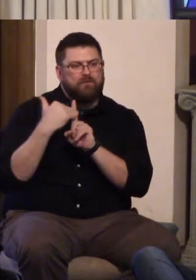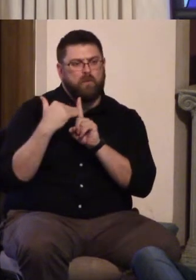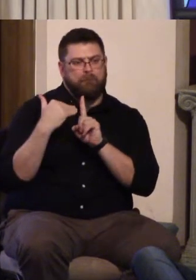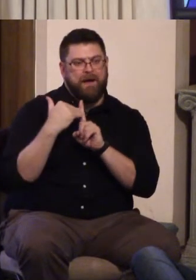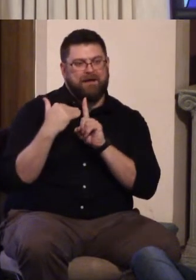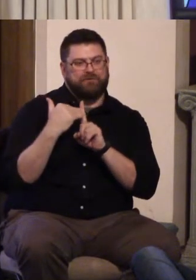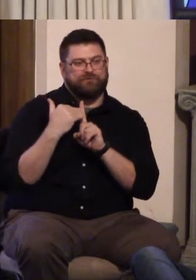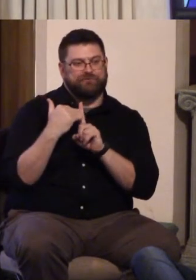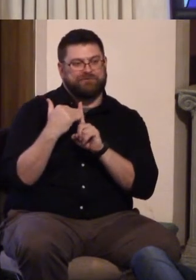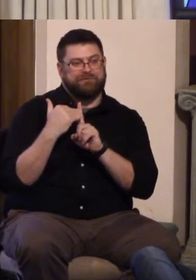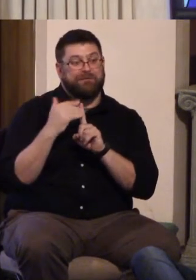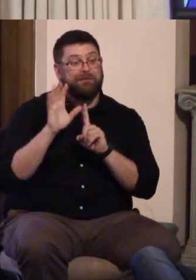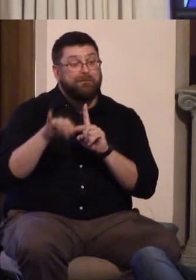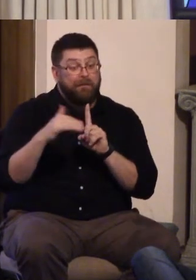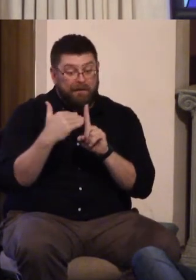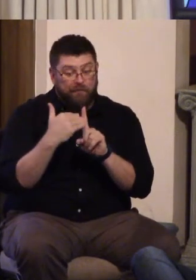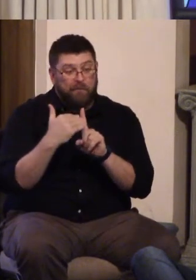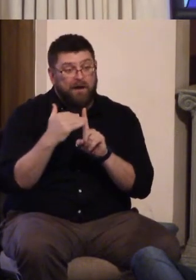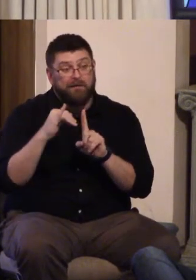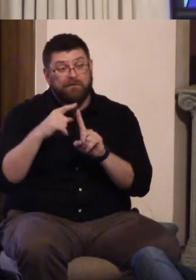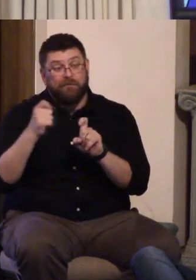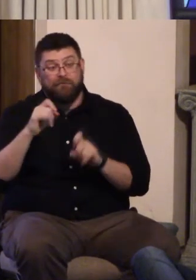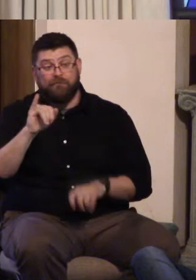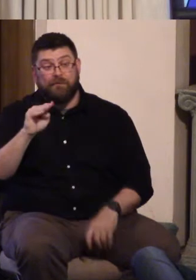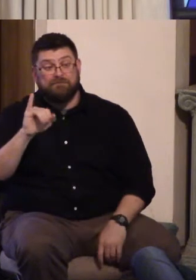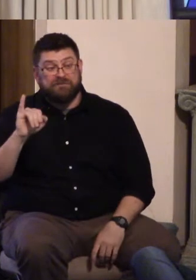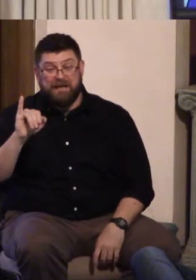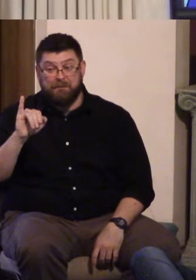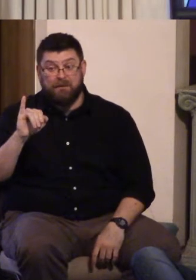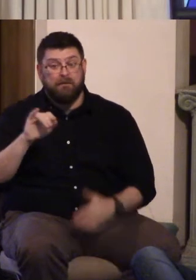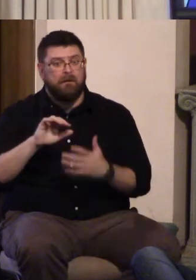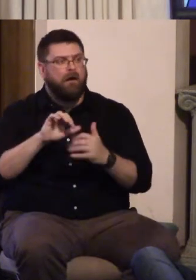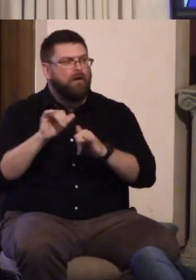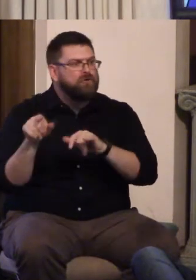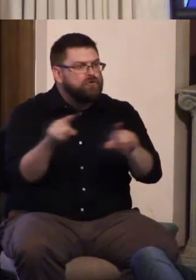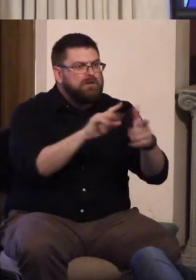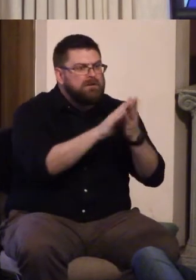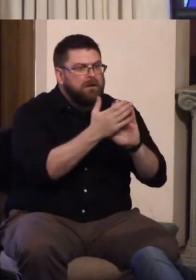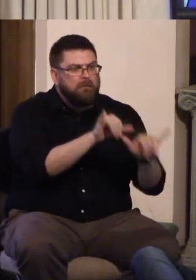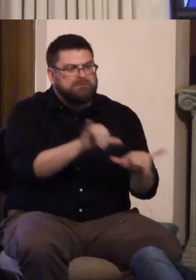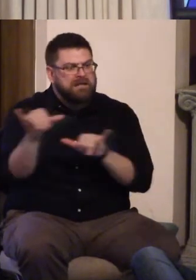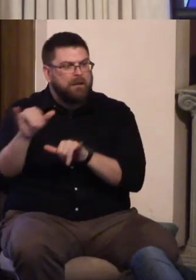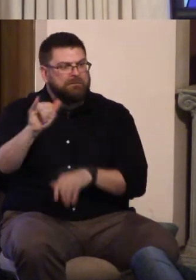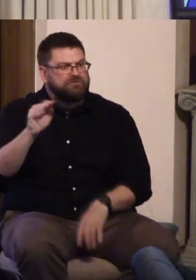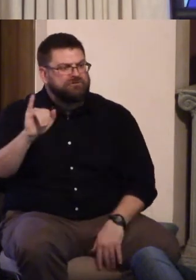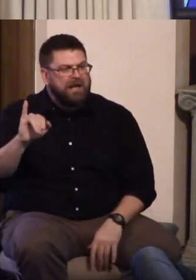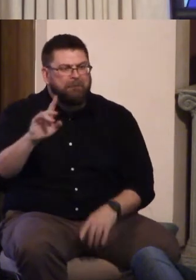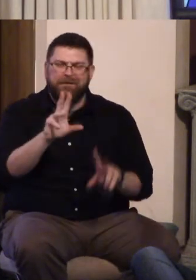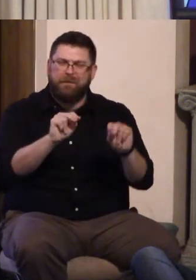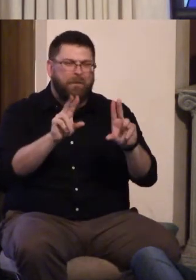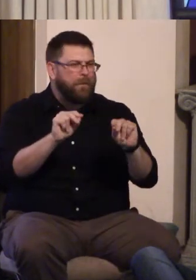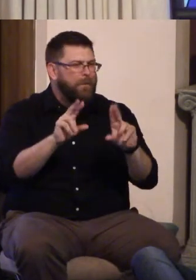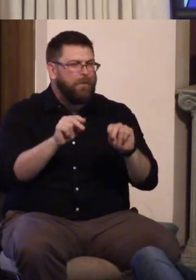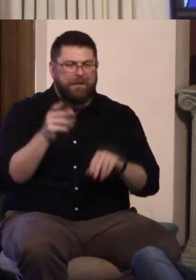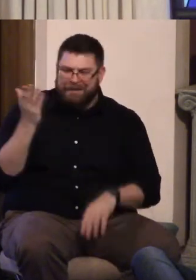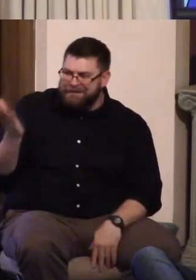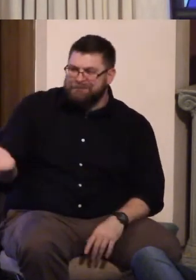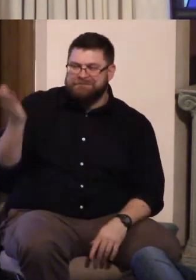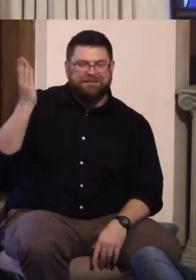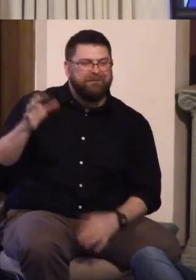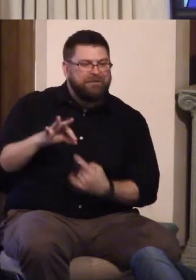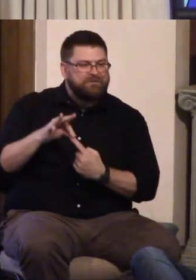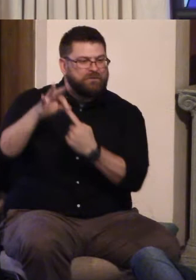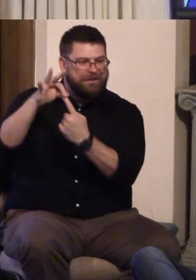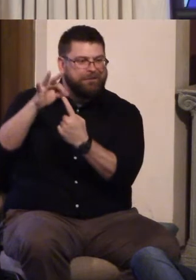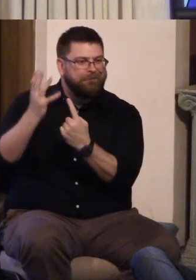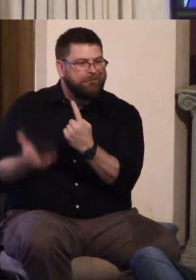And we need those reminders from each other. But Jamie can only do it like Jamie does. Nobody can do Jamie Lula like Jamie